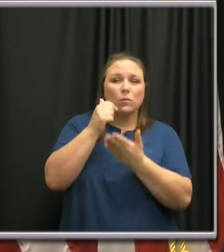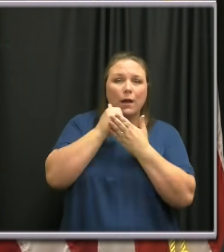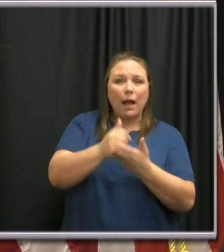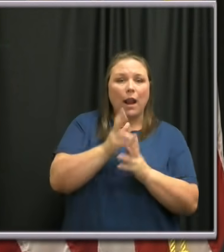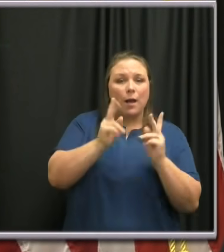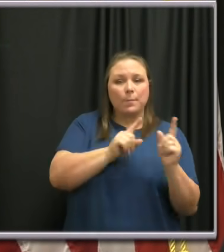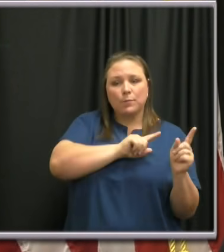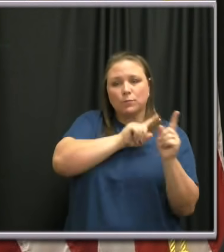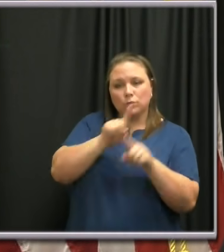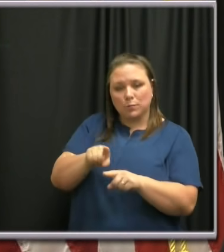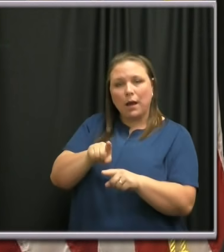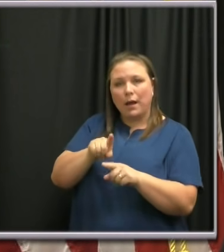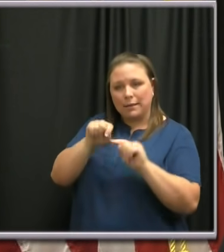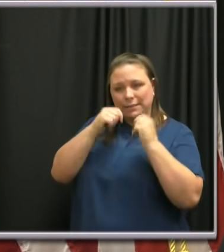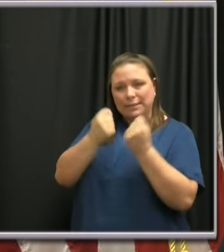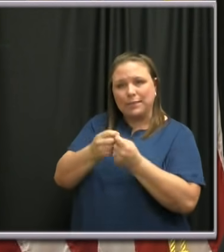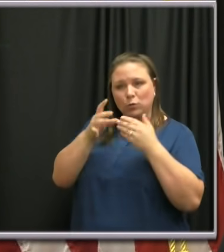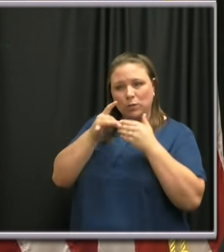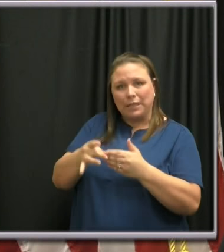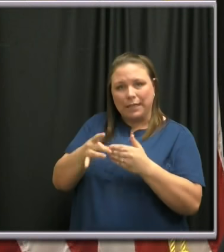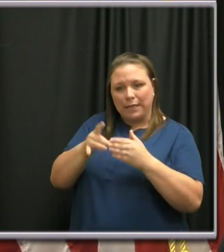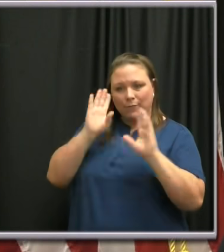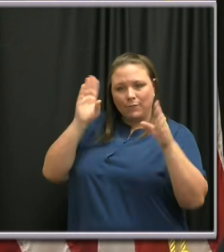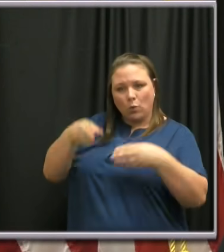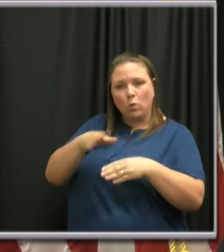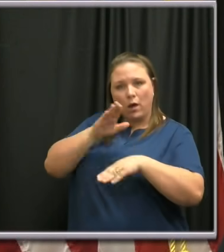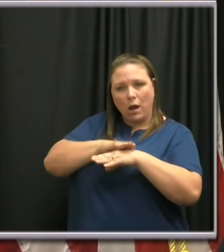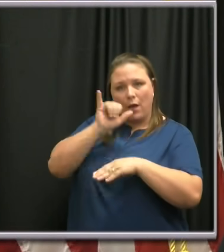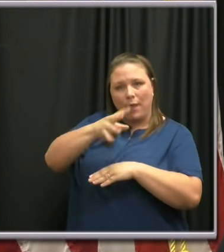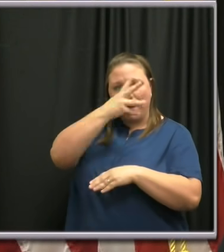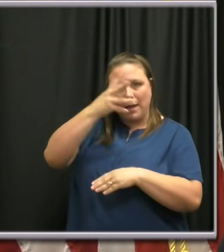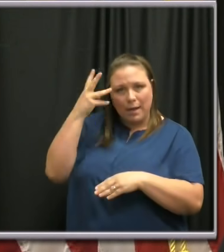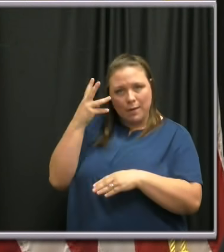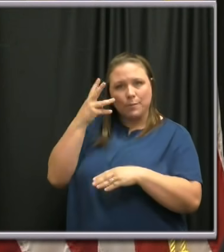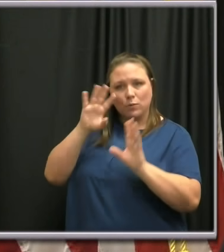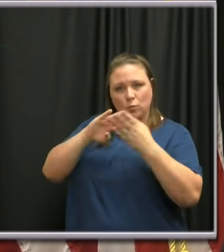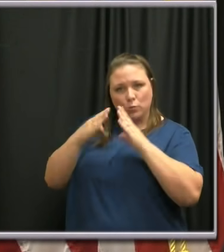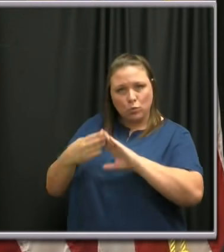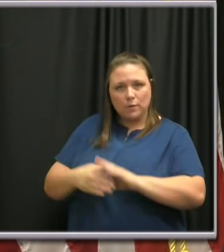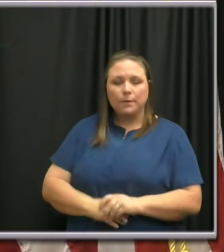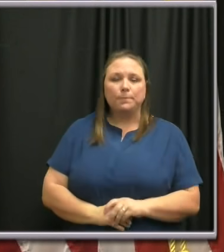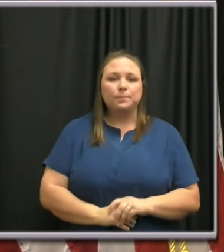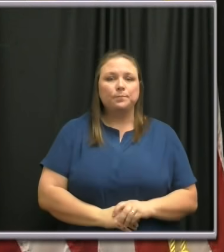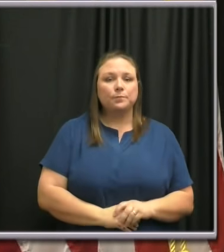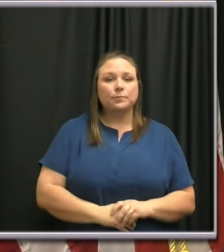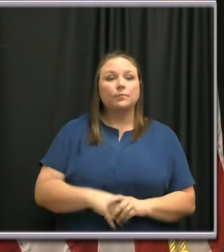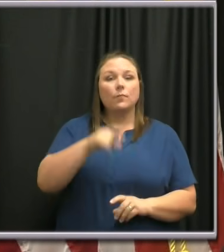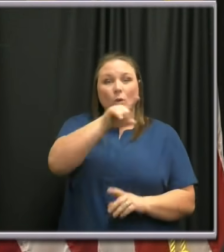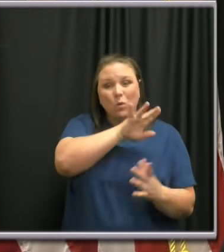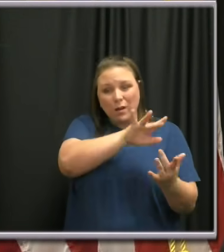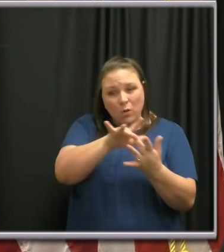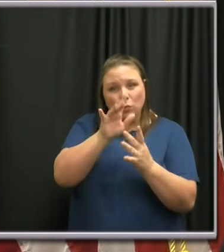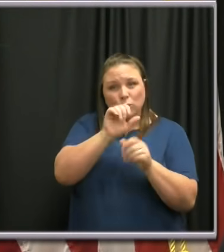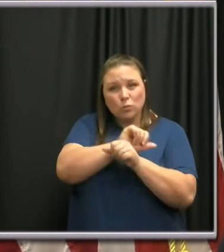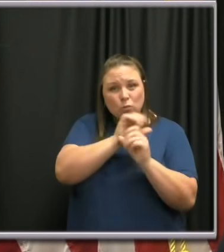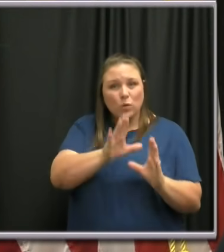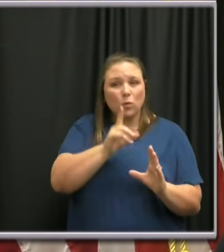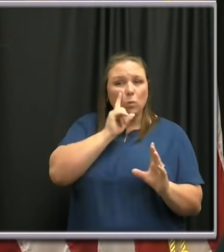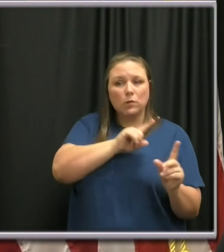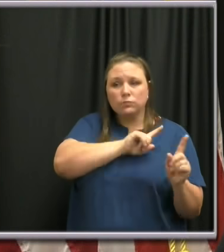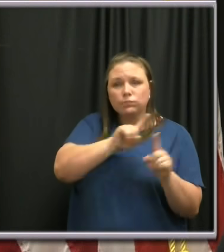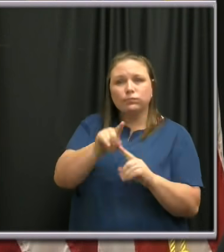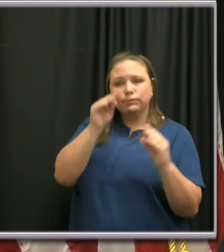department's response team who would lead efforts specifically within immigrant and refugee communities. These outreach workers would conduct broad